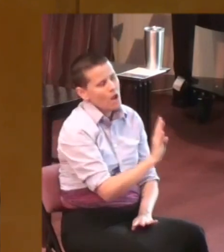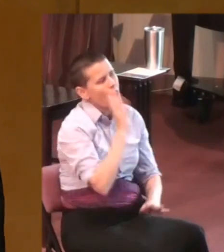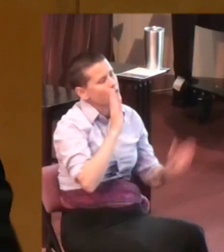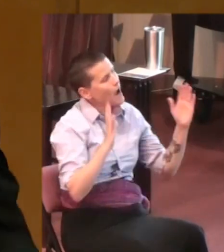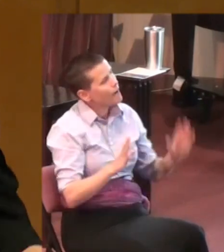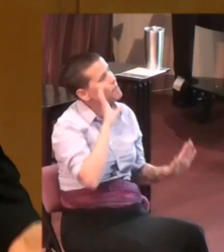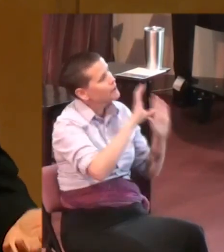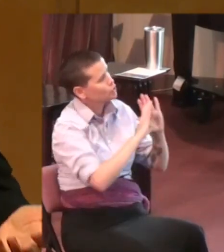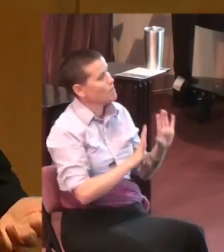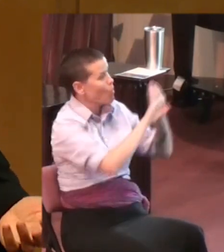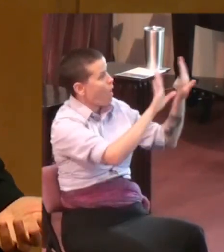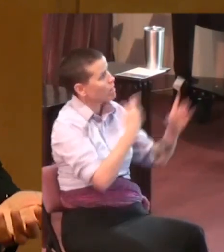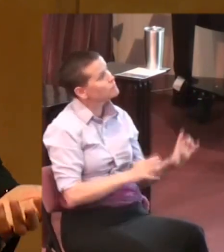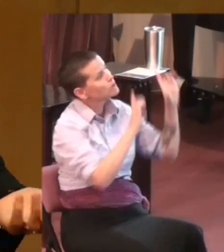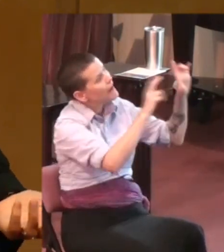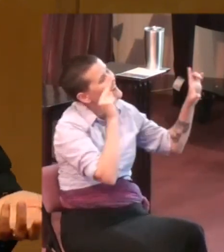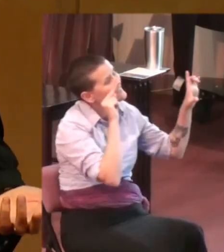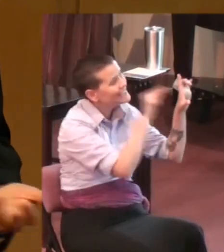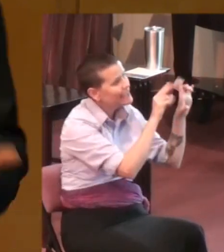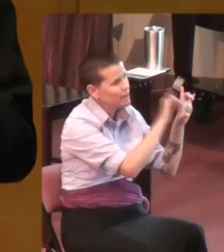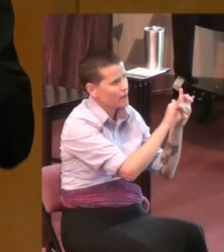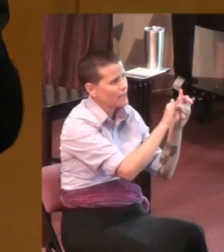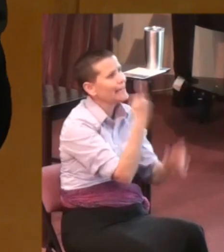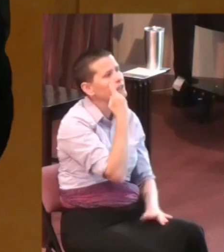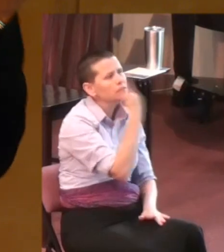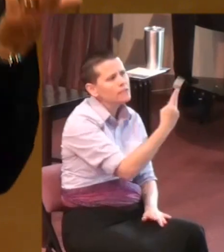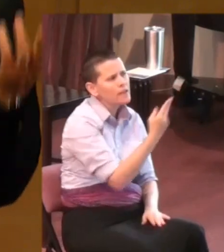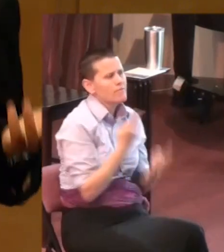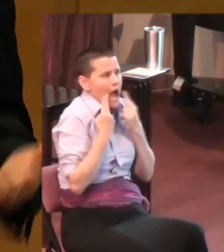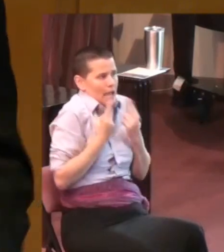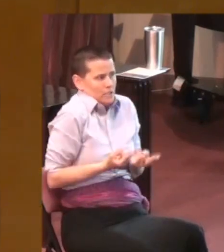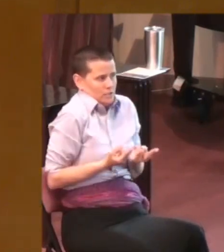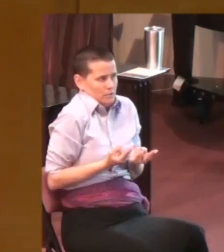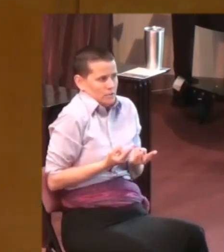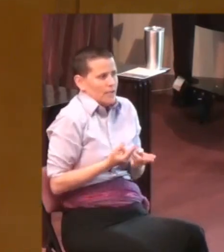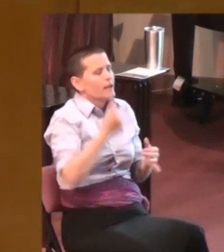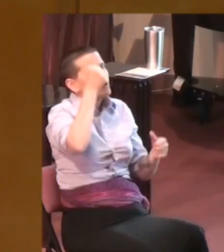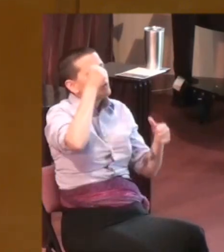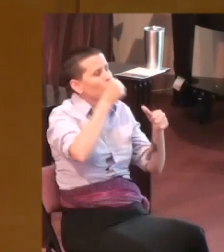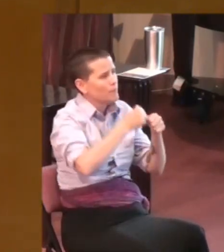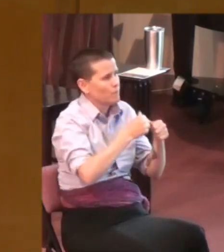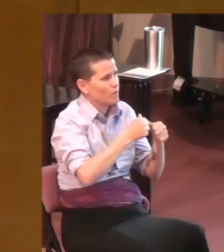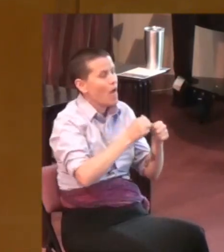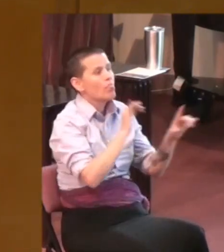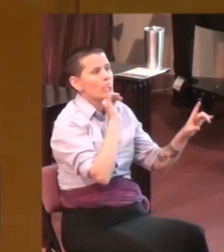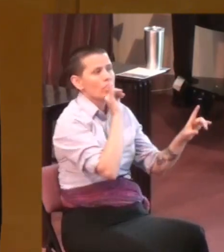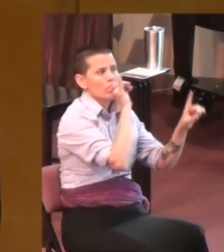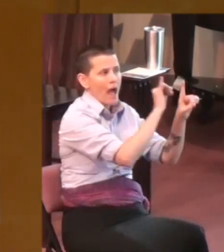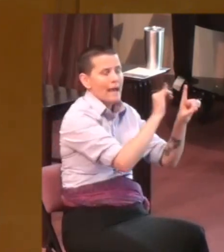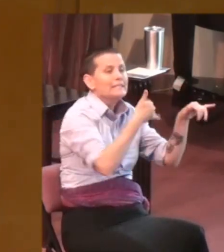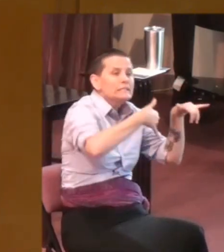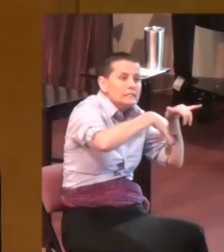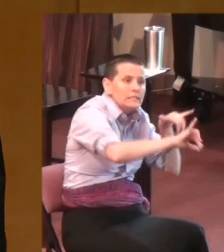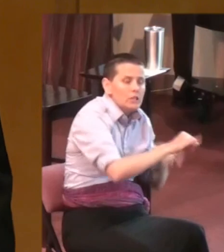wow, pure, sweet intention, innocent, the whole world is beautiful. And I see that innocence, and then